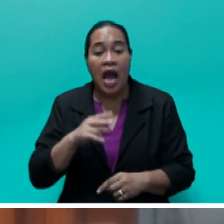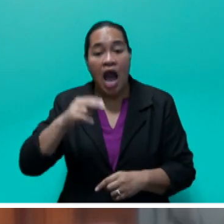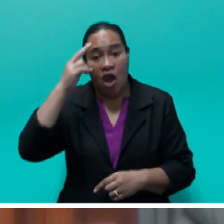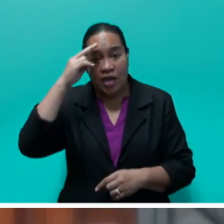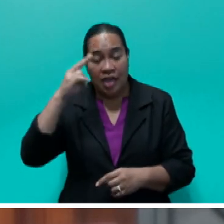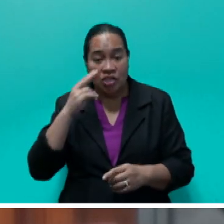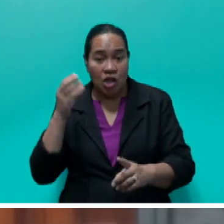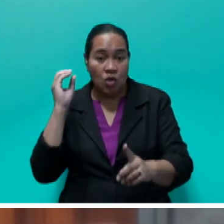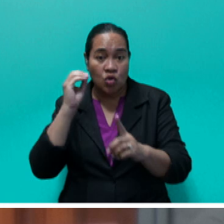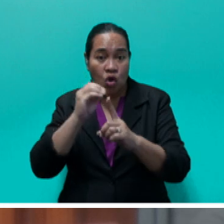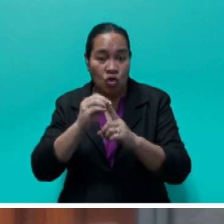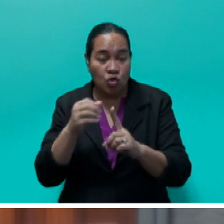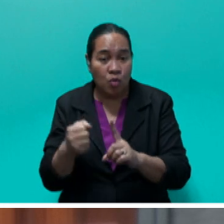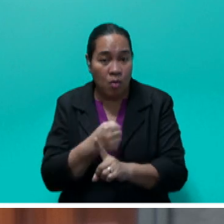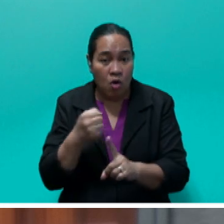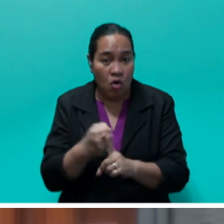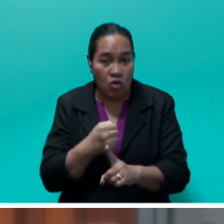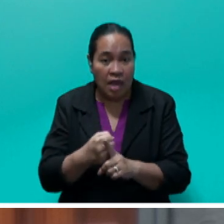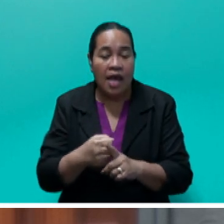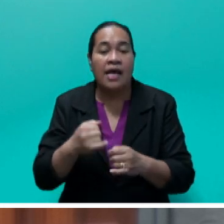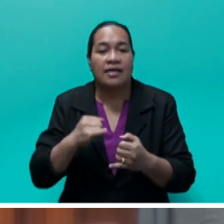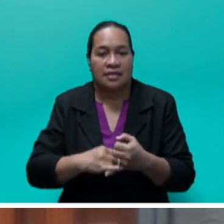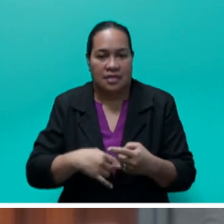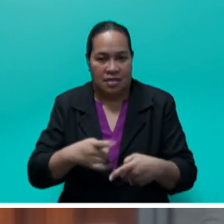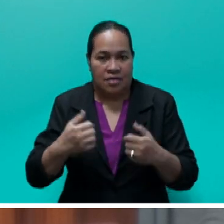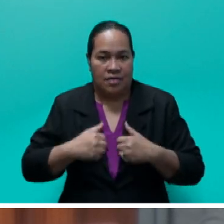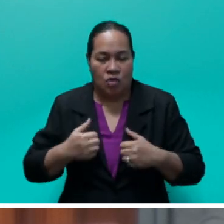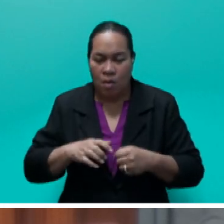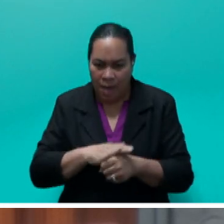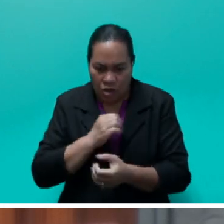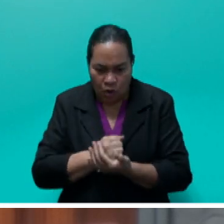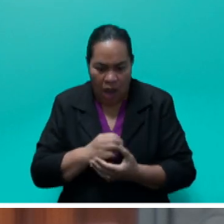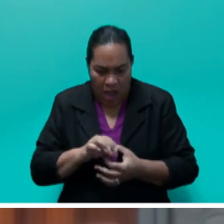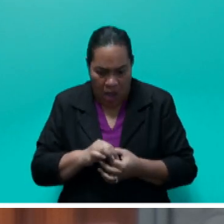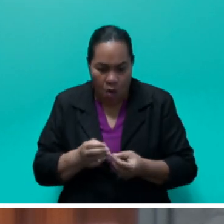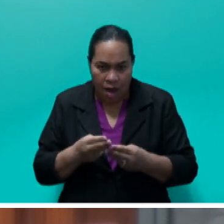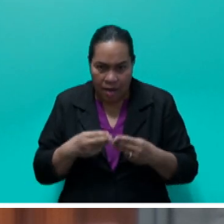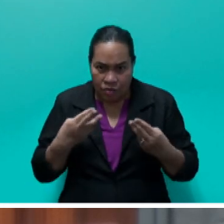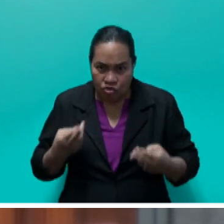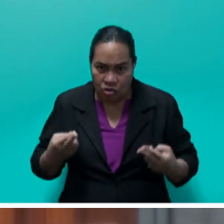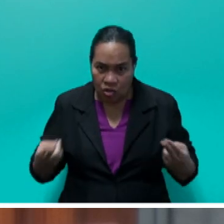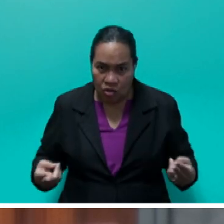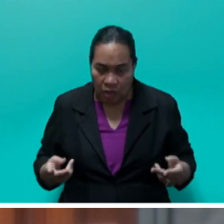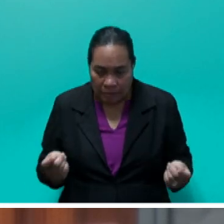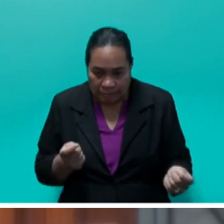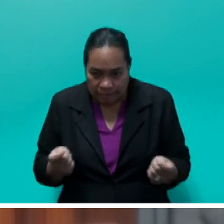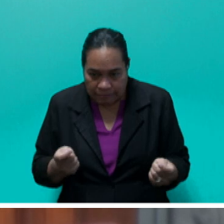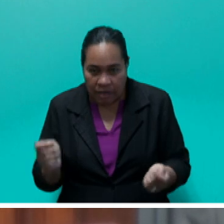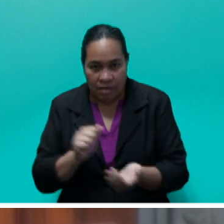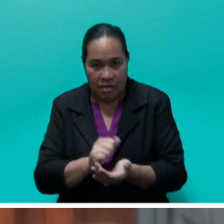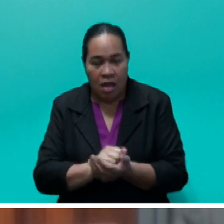of promoting sustainable practice, ensuring that our natural resources are managed responsibly for future